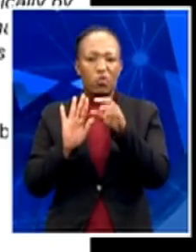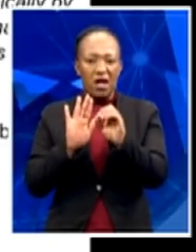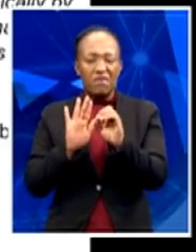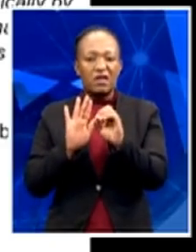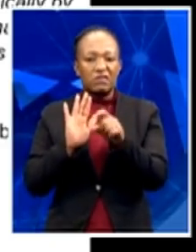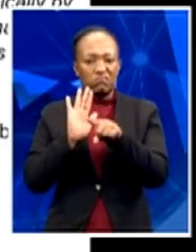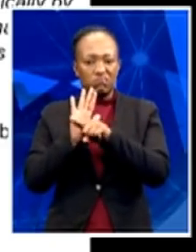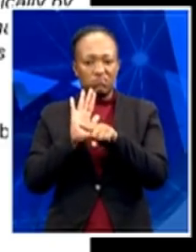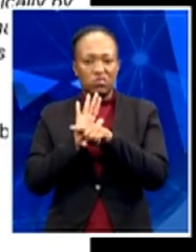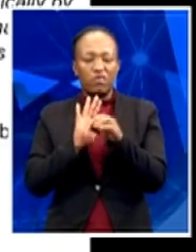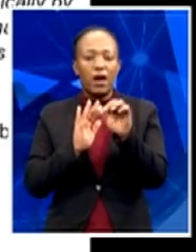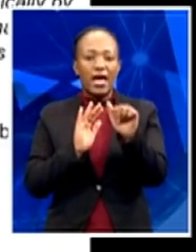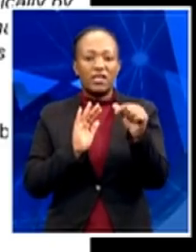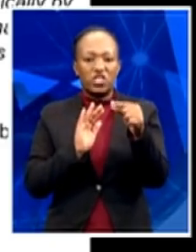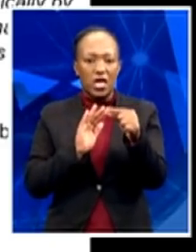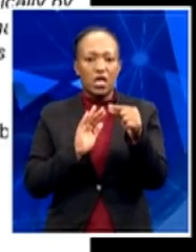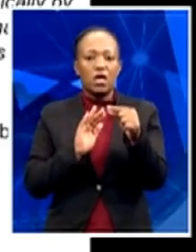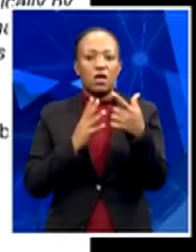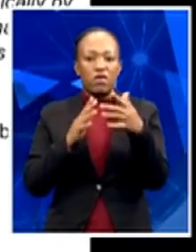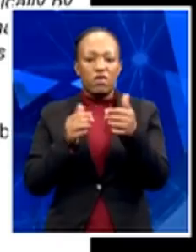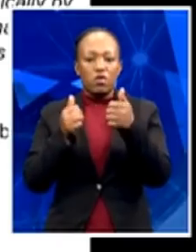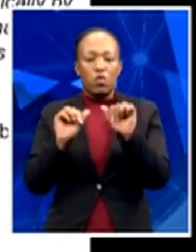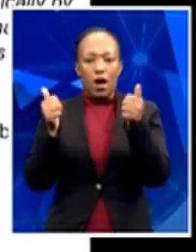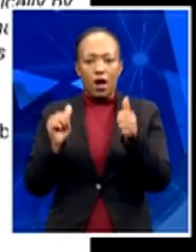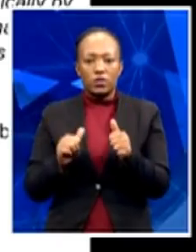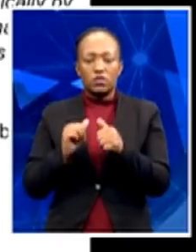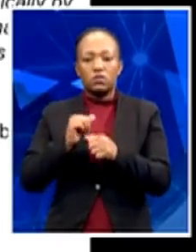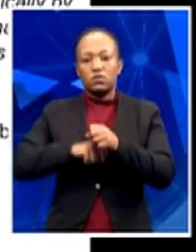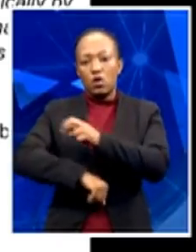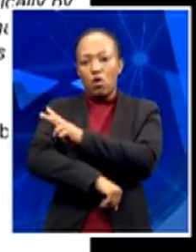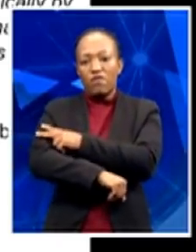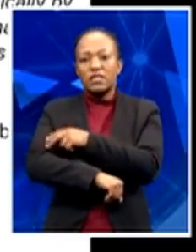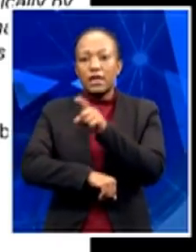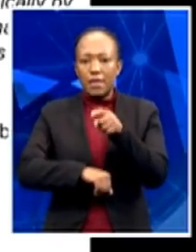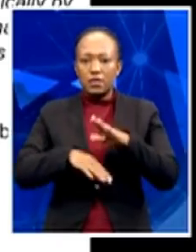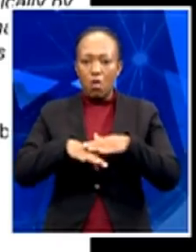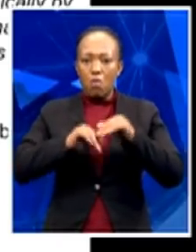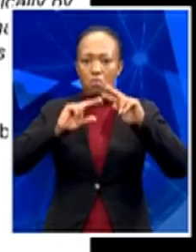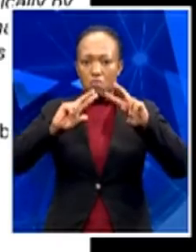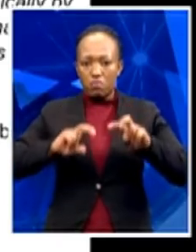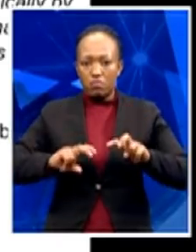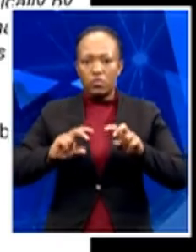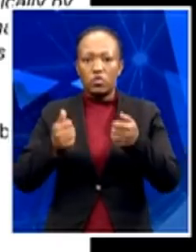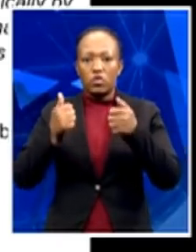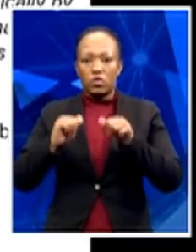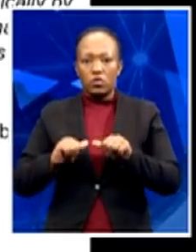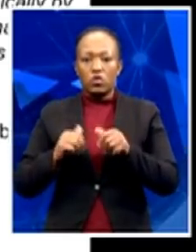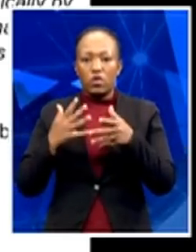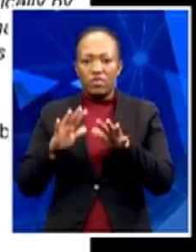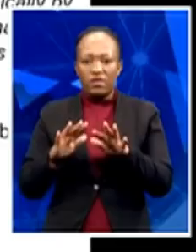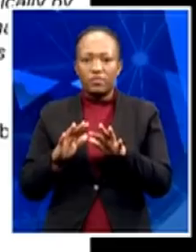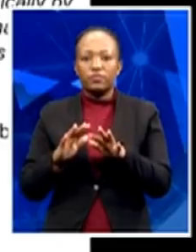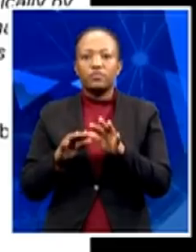the accounting officer to do some further investigation. Following this, Ngubane Tax Advisory firm